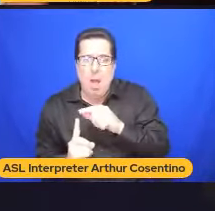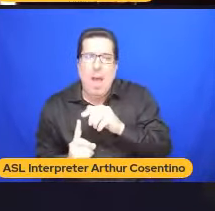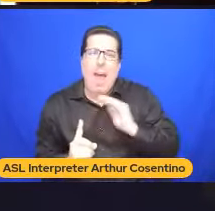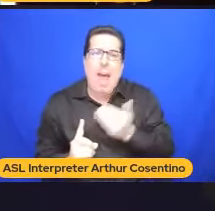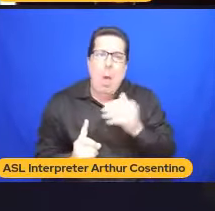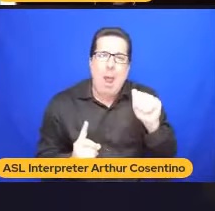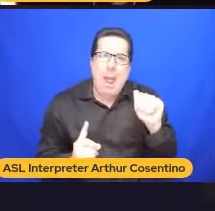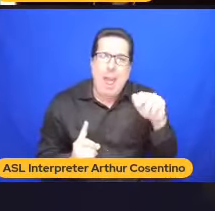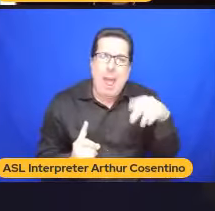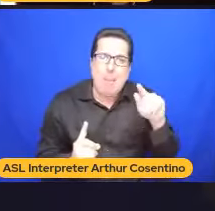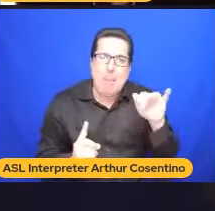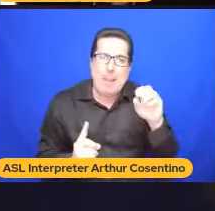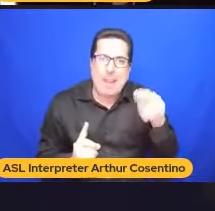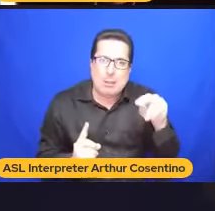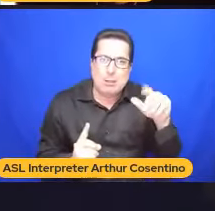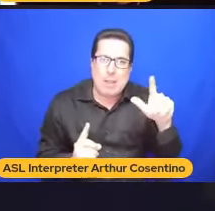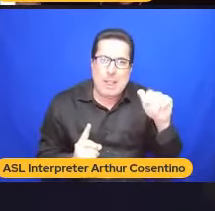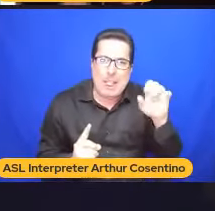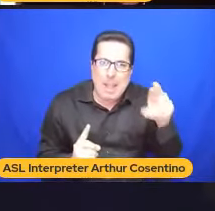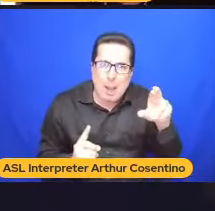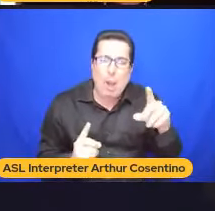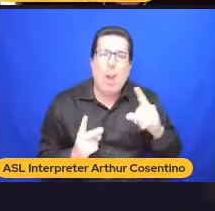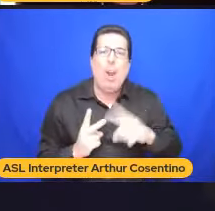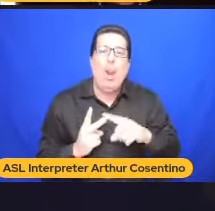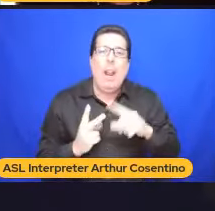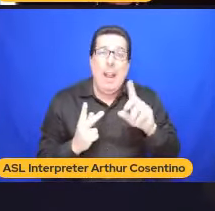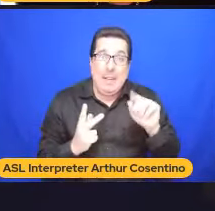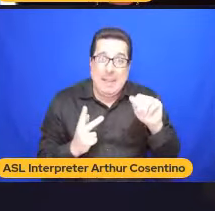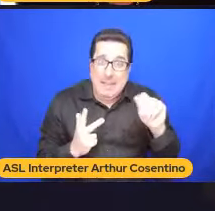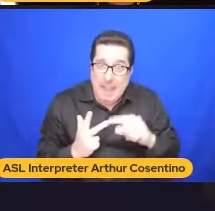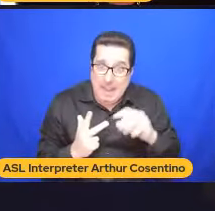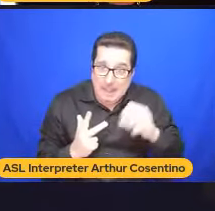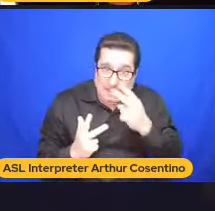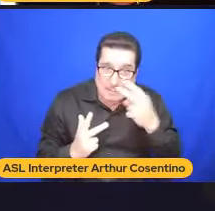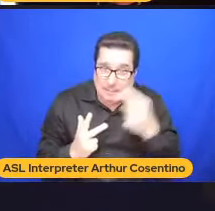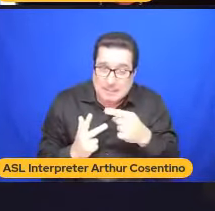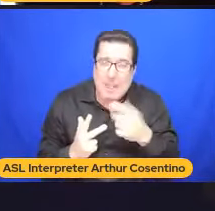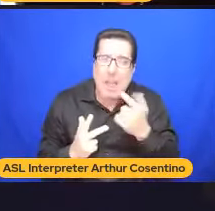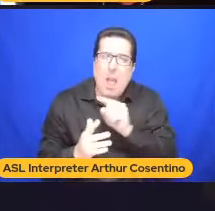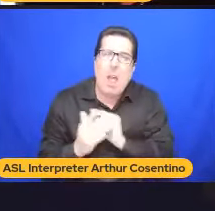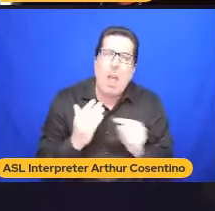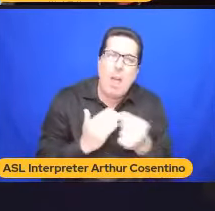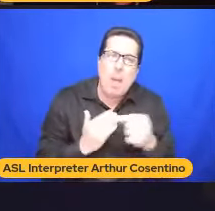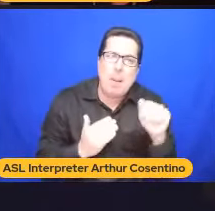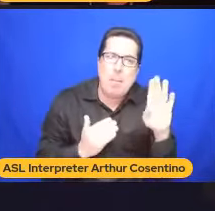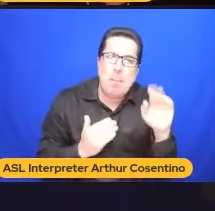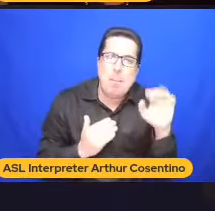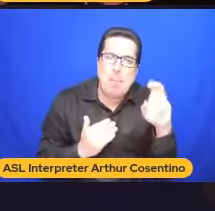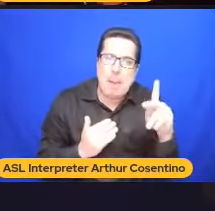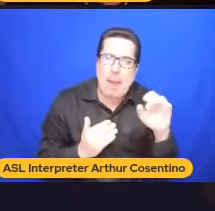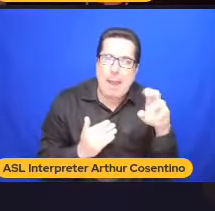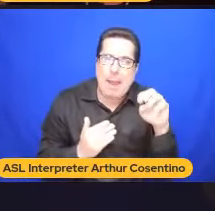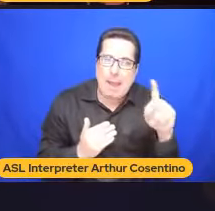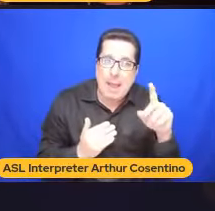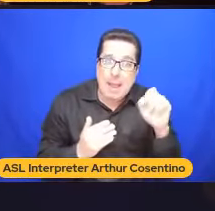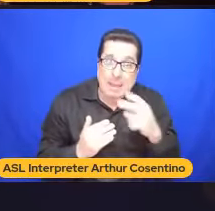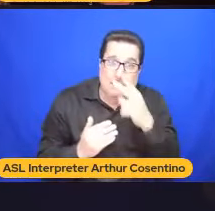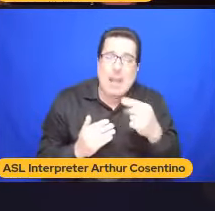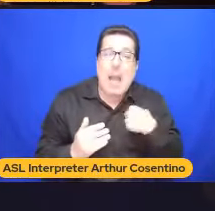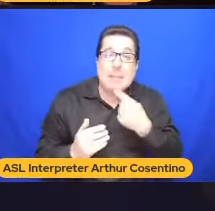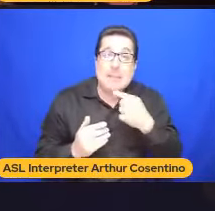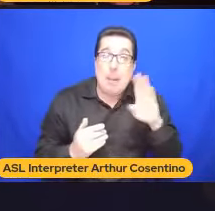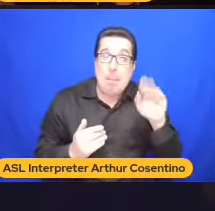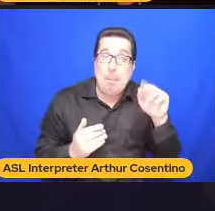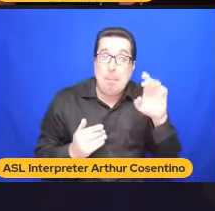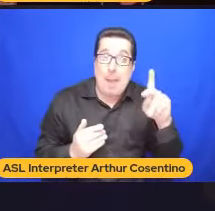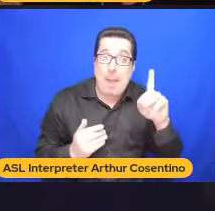layer? Is the data layer seeing them? The throughput on the back end would be my next question. And when I say back end, I'm trying to go as far back as I can,